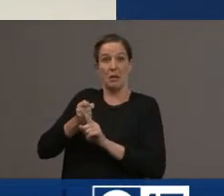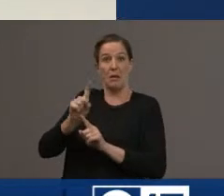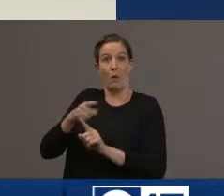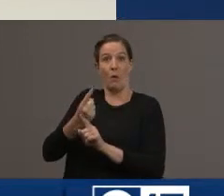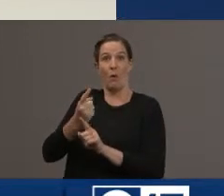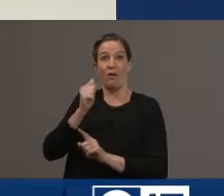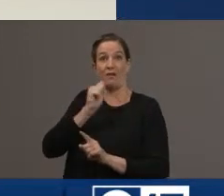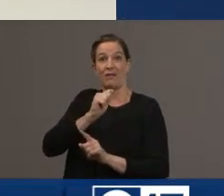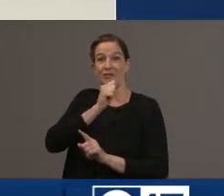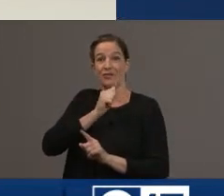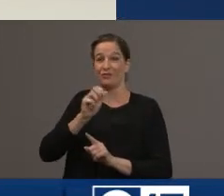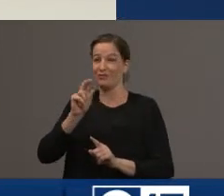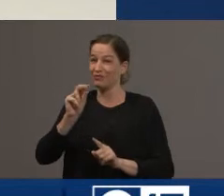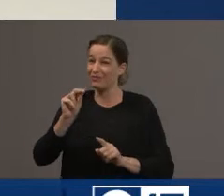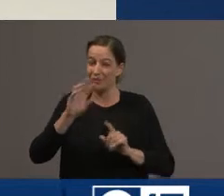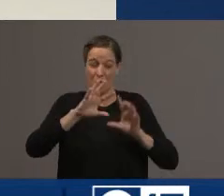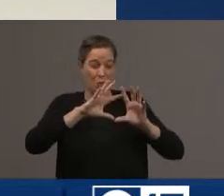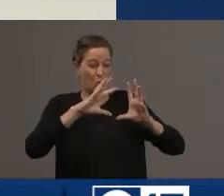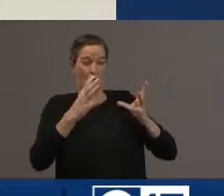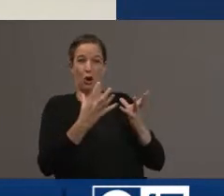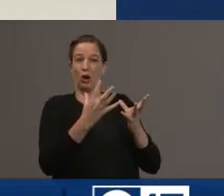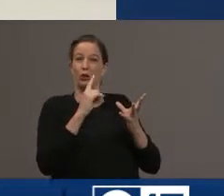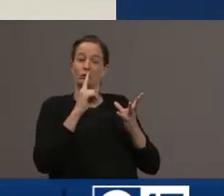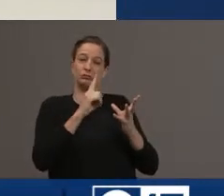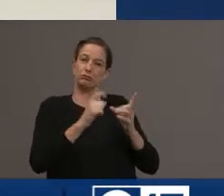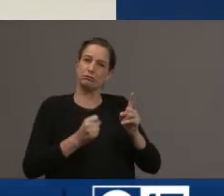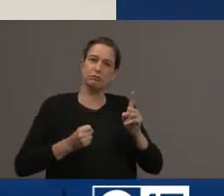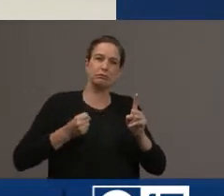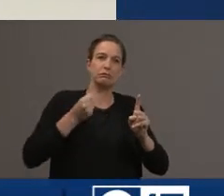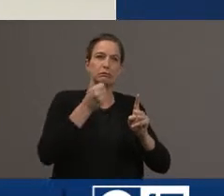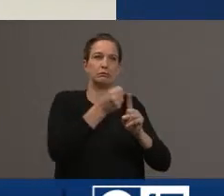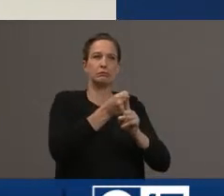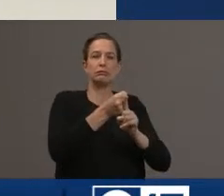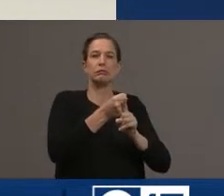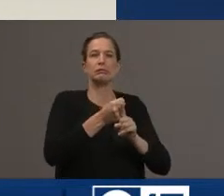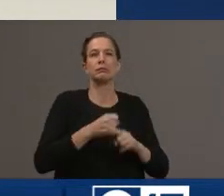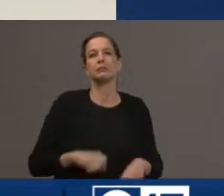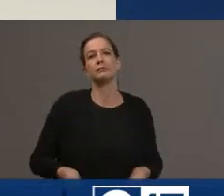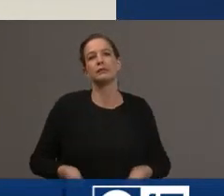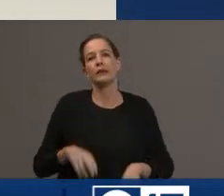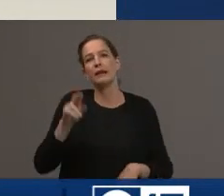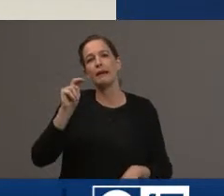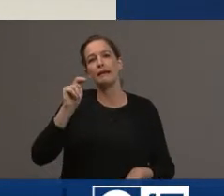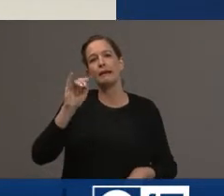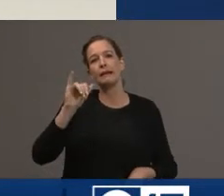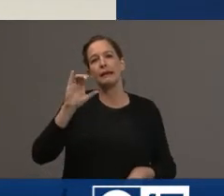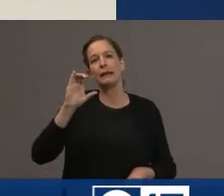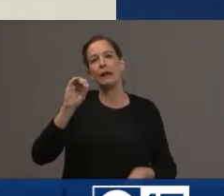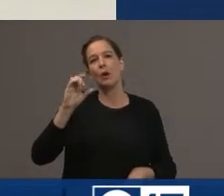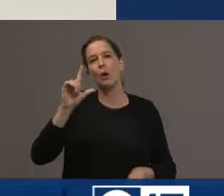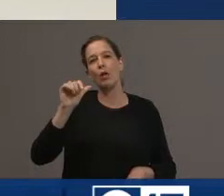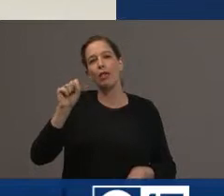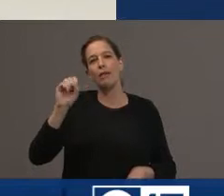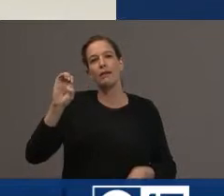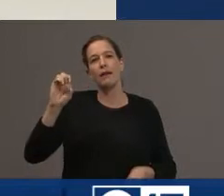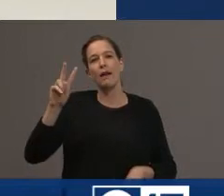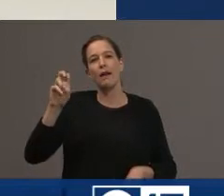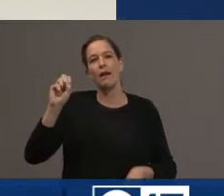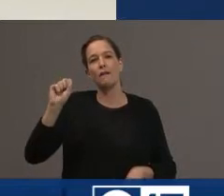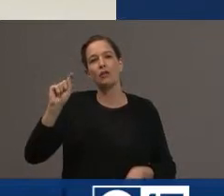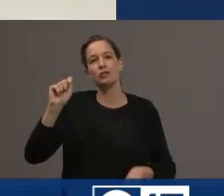A writer who I'm a fan of, he's an AEI scholar, Nicholas Eberstadt, and